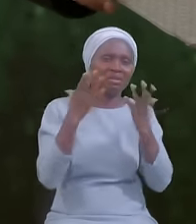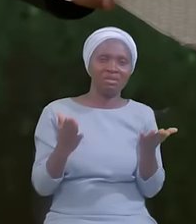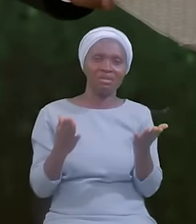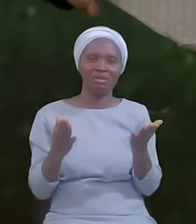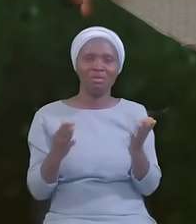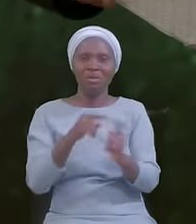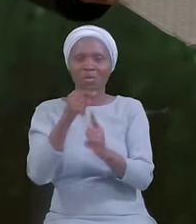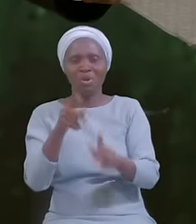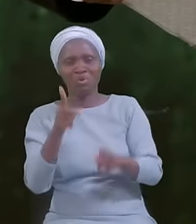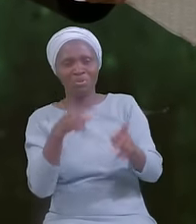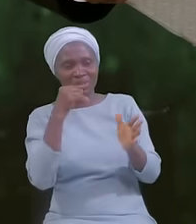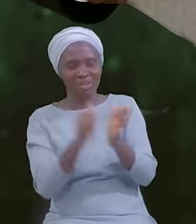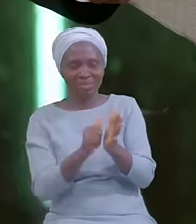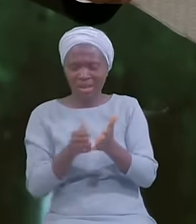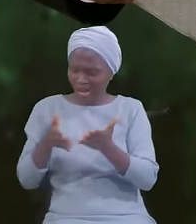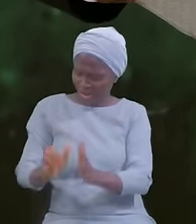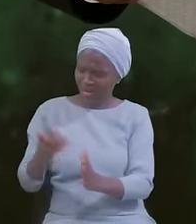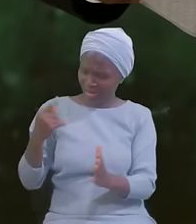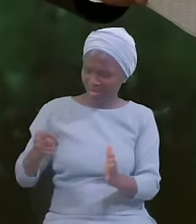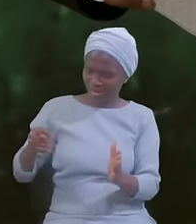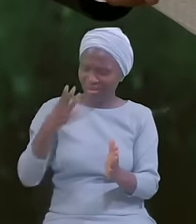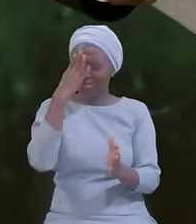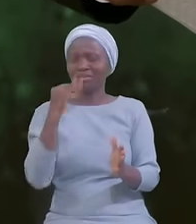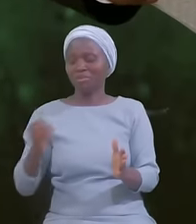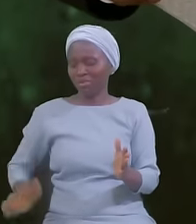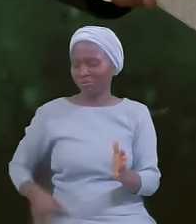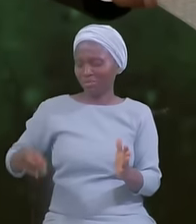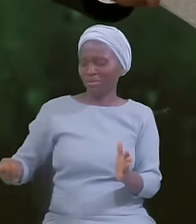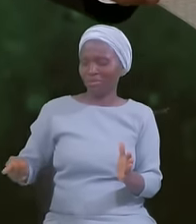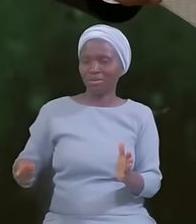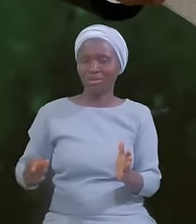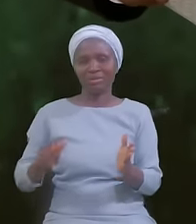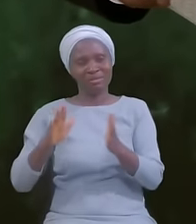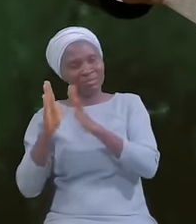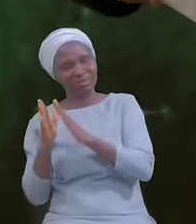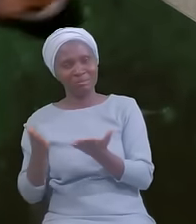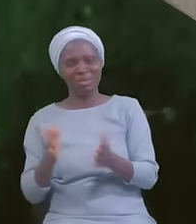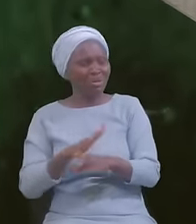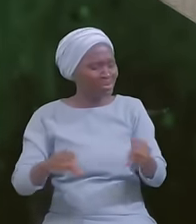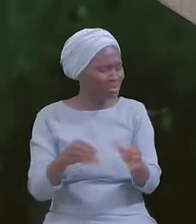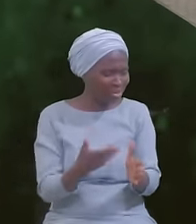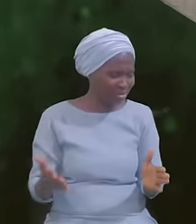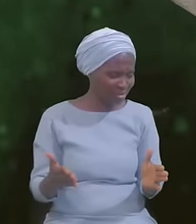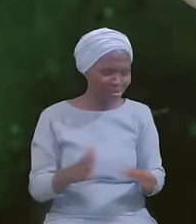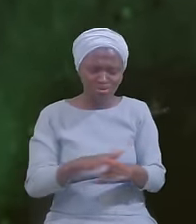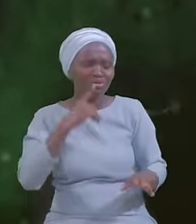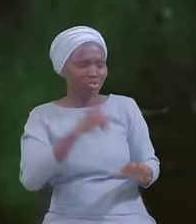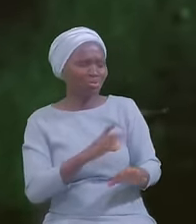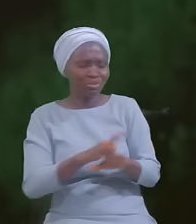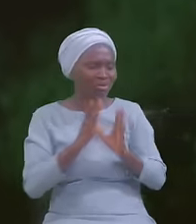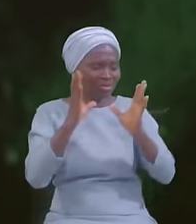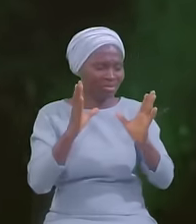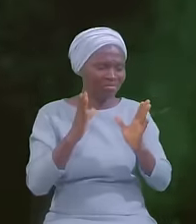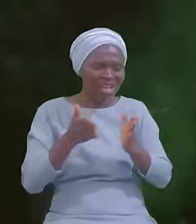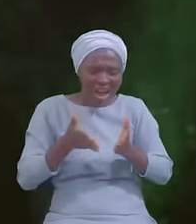activate anything, don't do anything, don't command anything. Let things